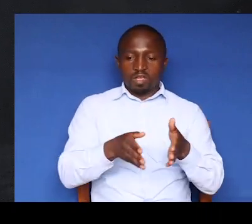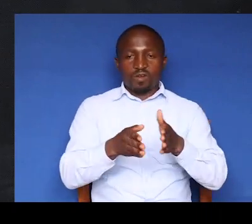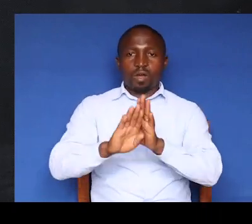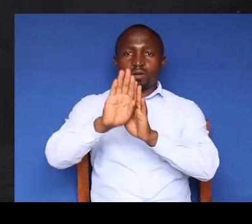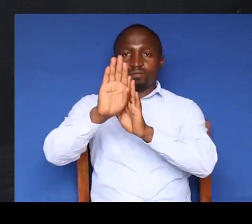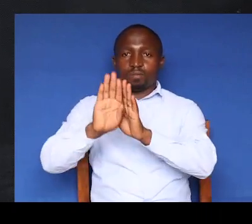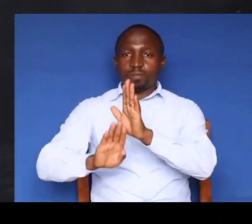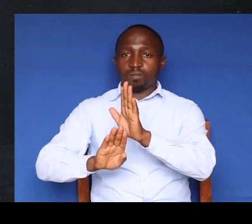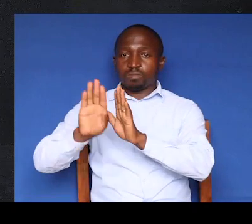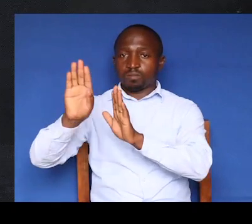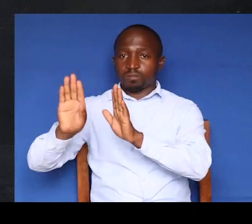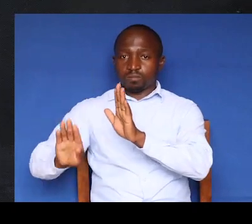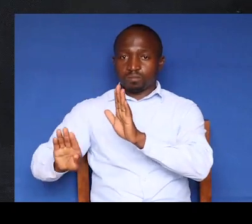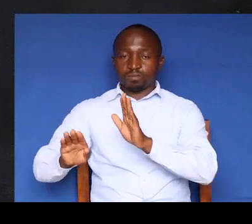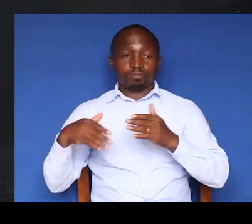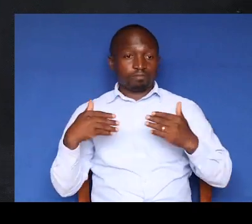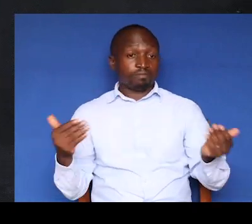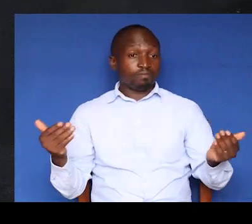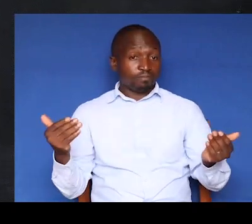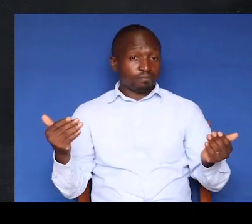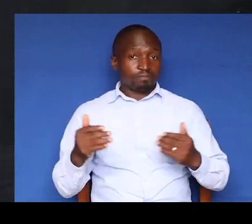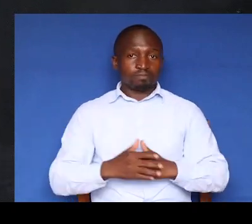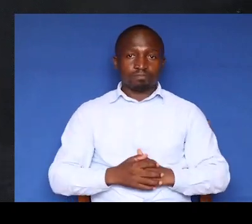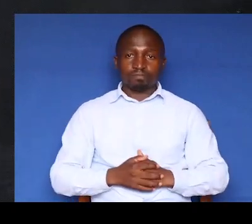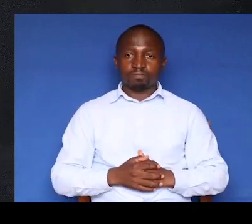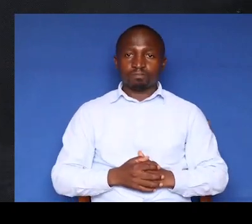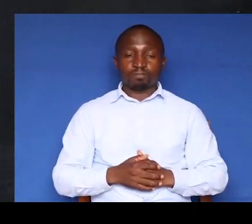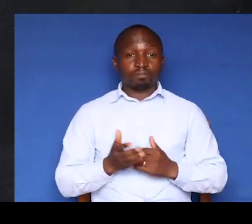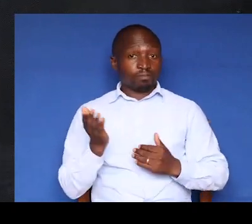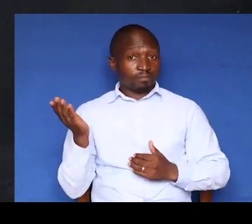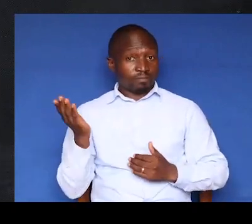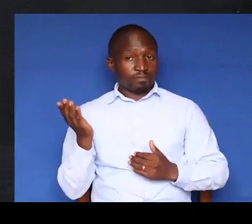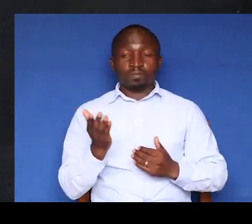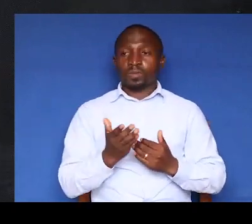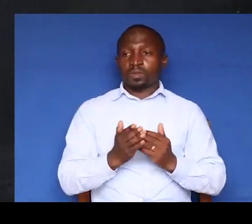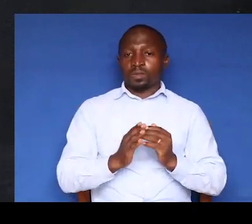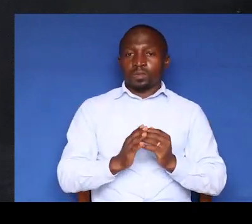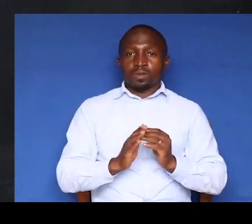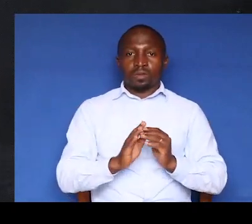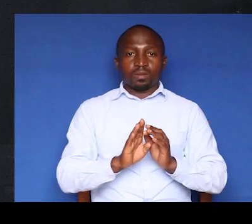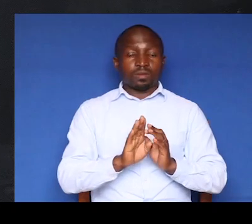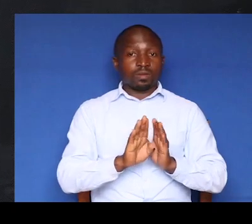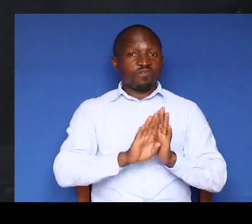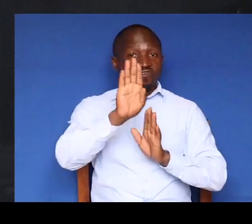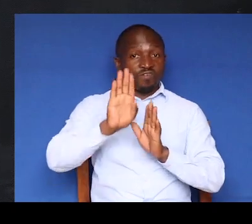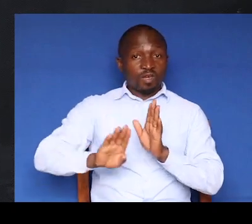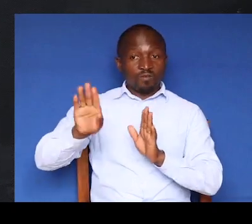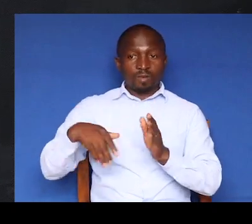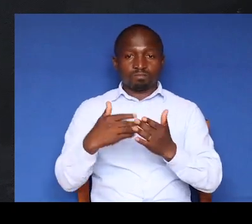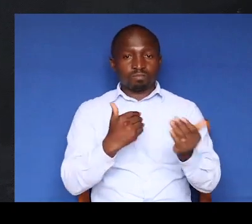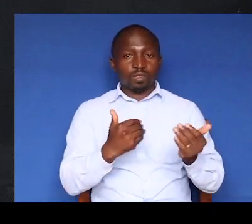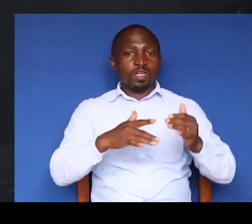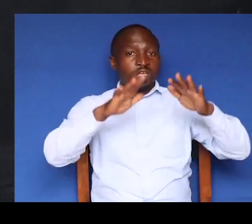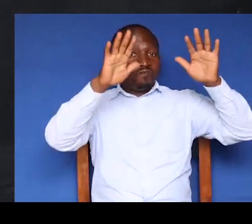its influence is by occurrence of rainfall and the temperature.